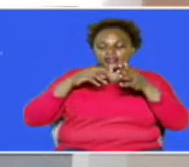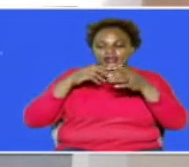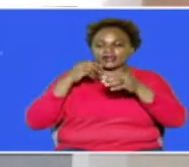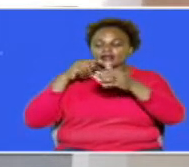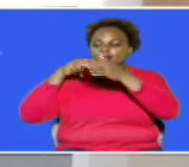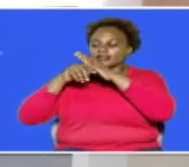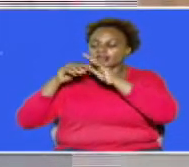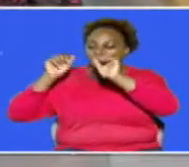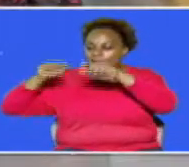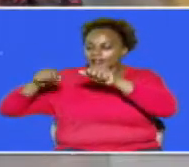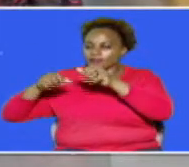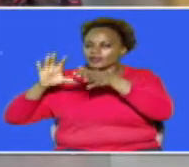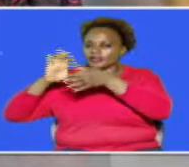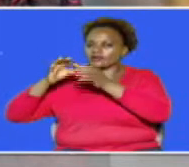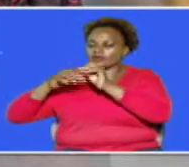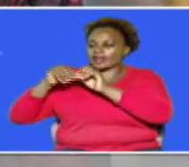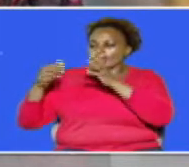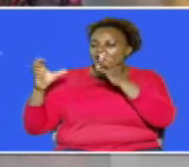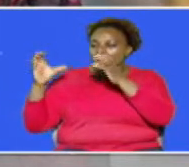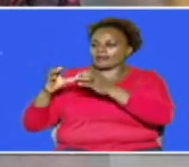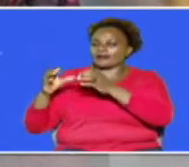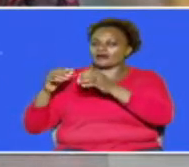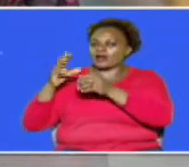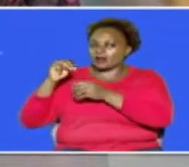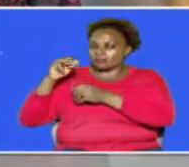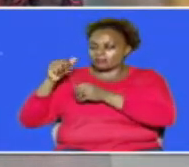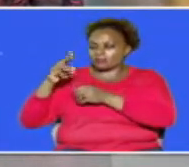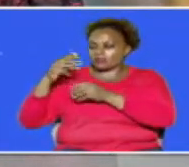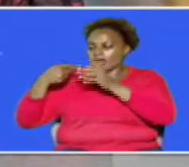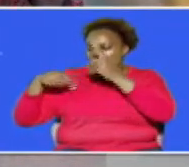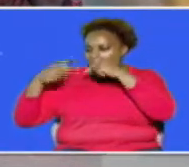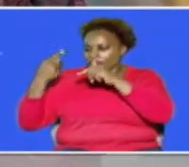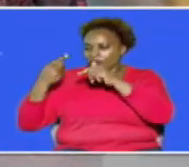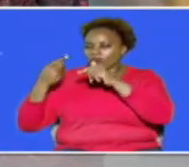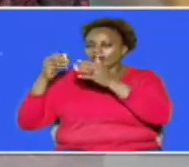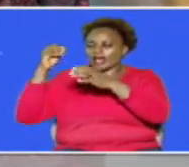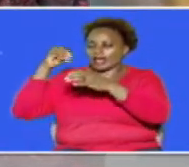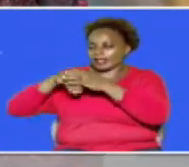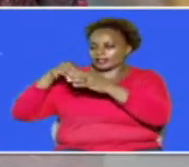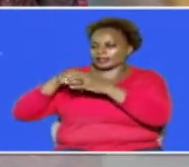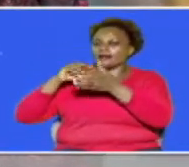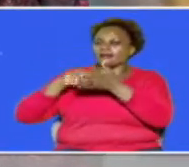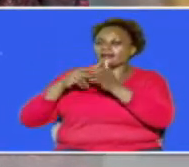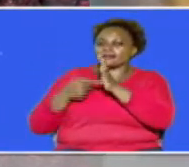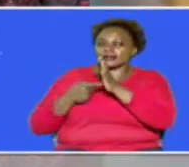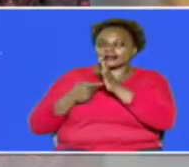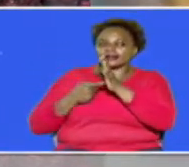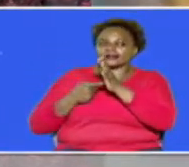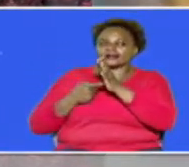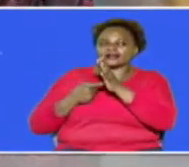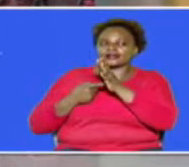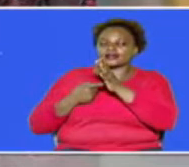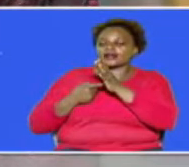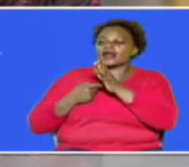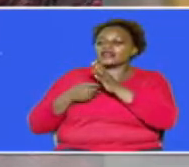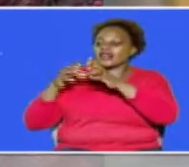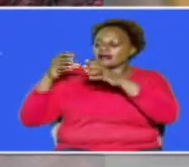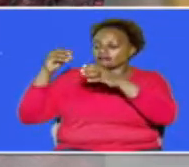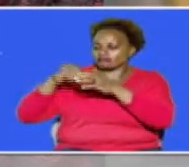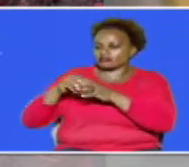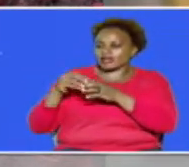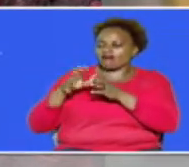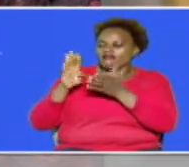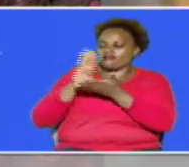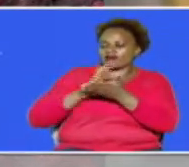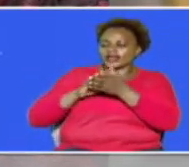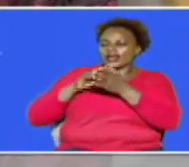enter into alliances and coalitions with other parties yes. with the aim of winning the general elections. That means the relevant organs of the